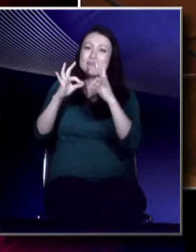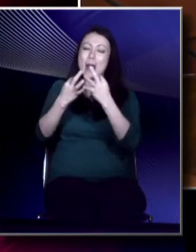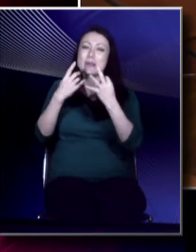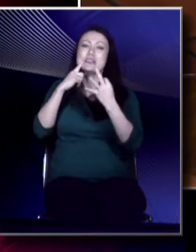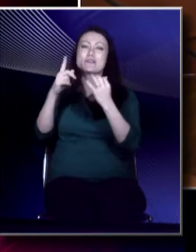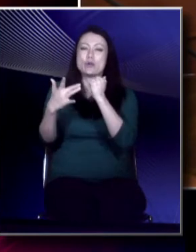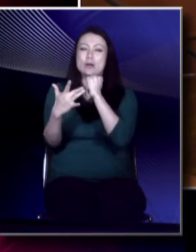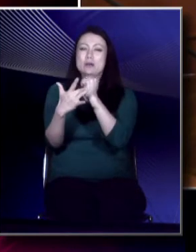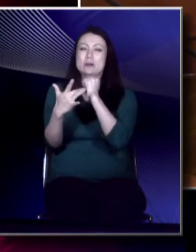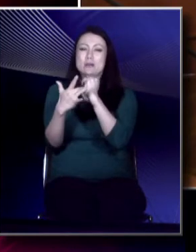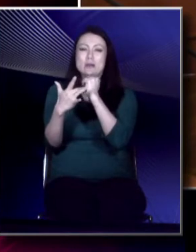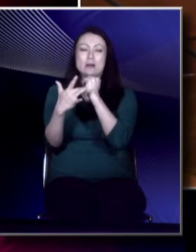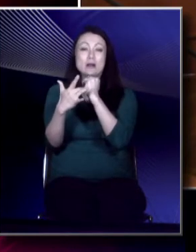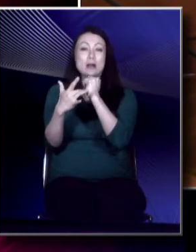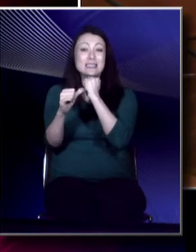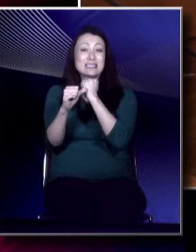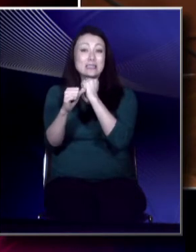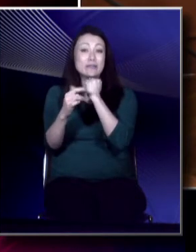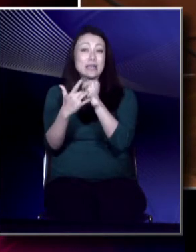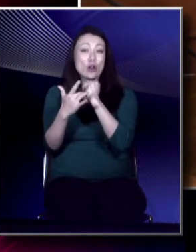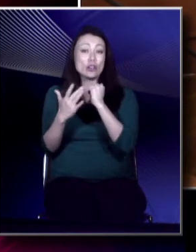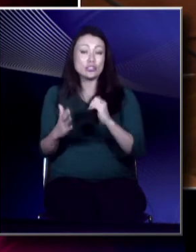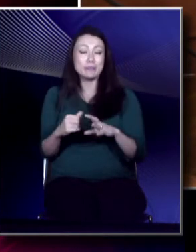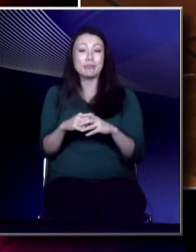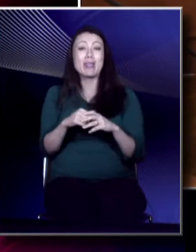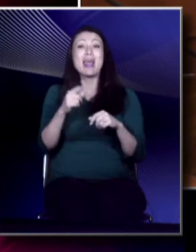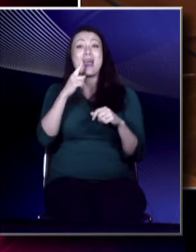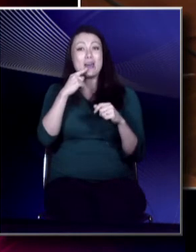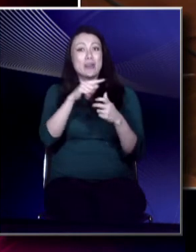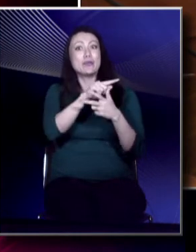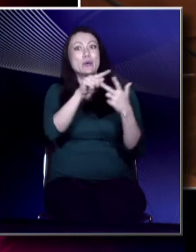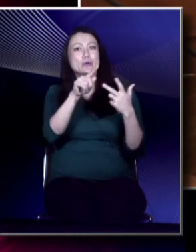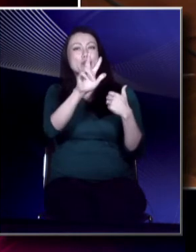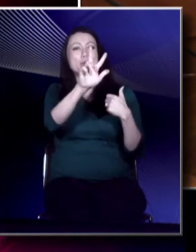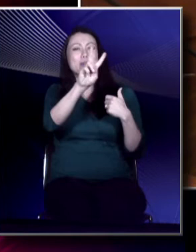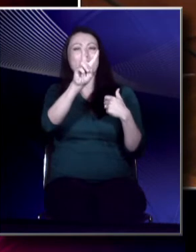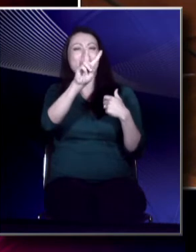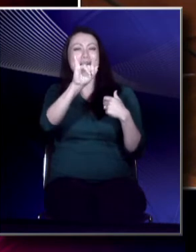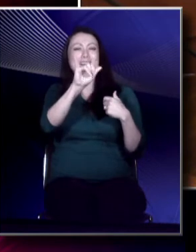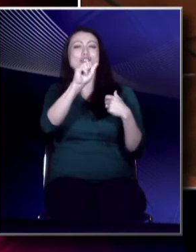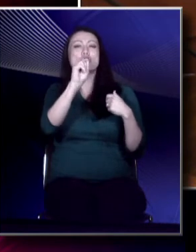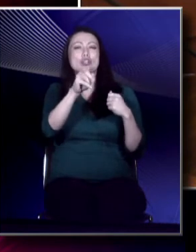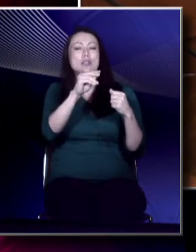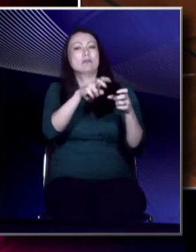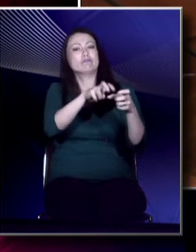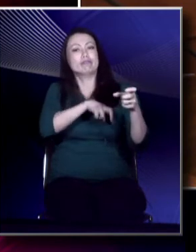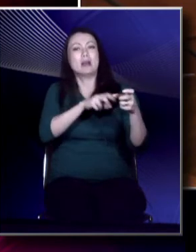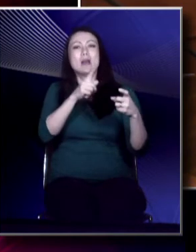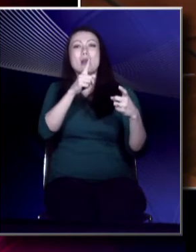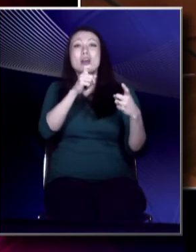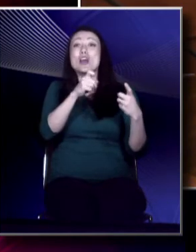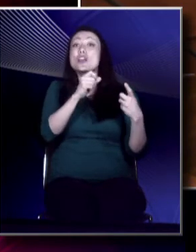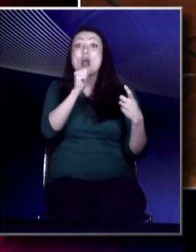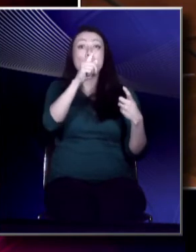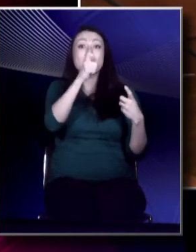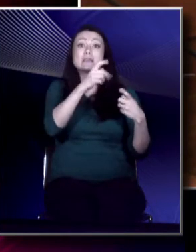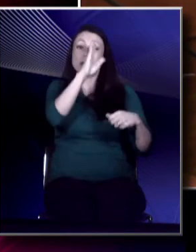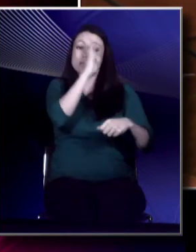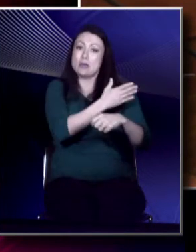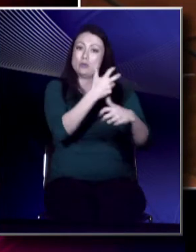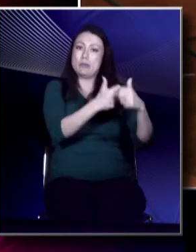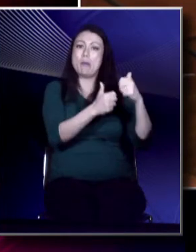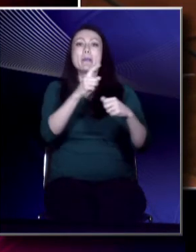3 VI instructors who were allowed to selectively quit working with our family, not because my son was problematic, but because his parents were demanding